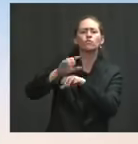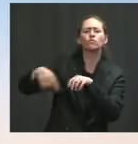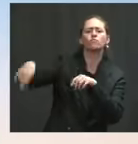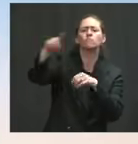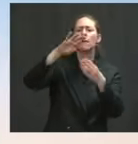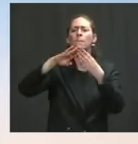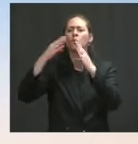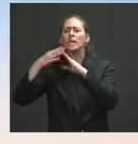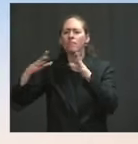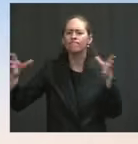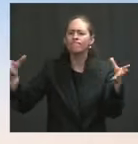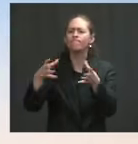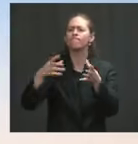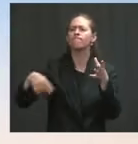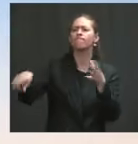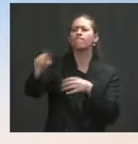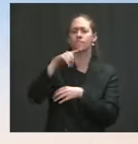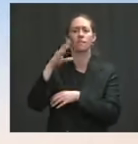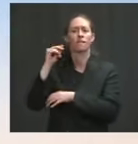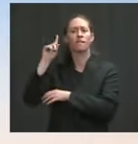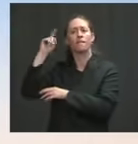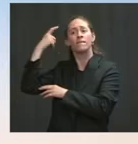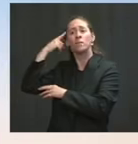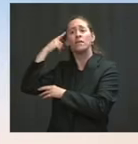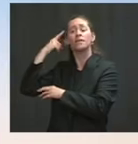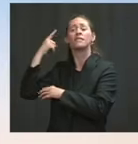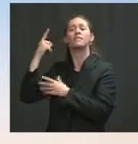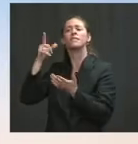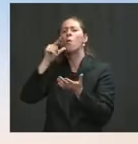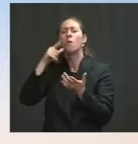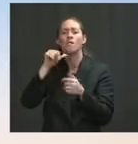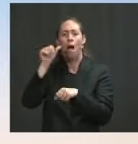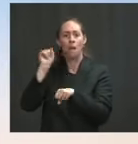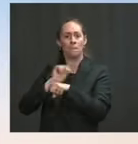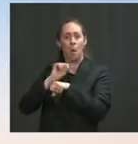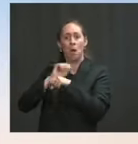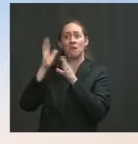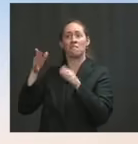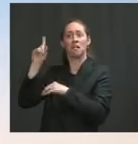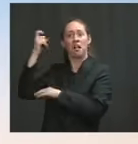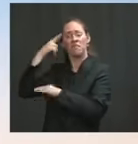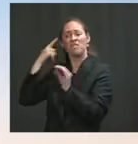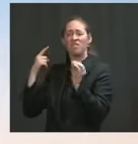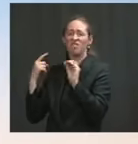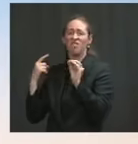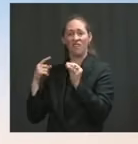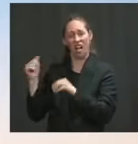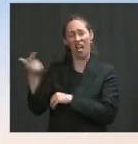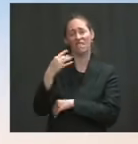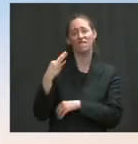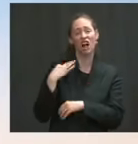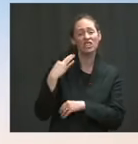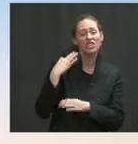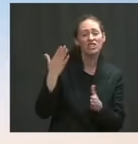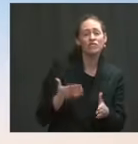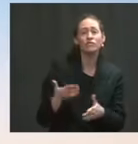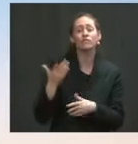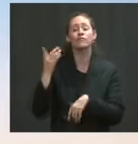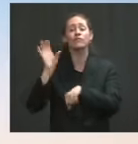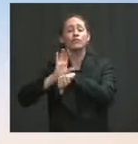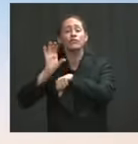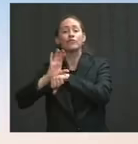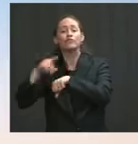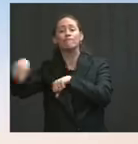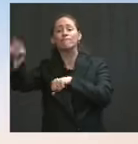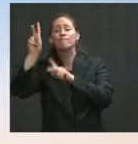They are not federal government employees. They are volunteers. They are clergy. They are trusted voices in communities who are playing this role in